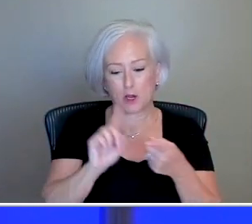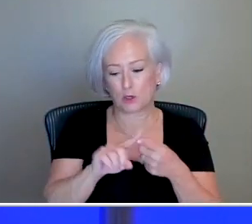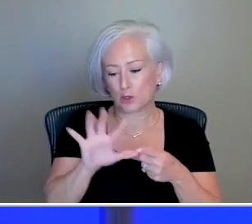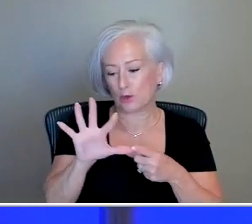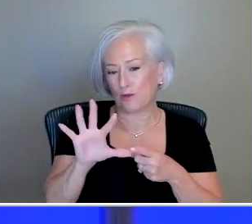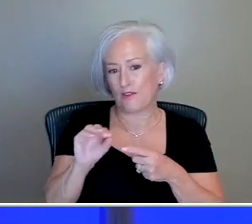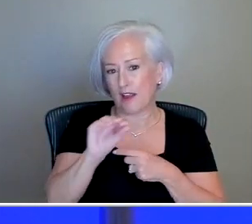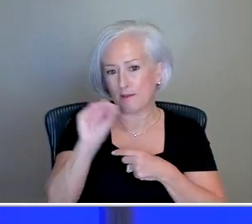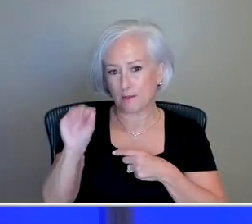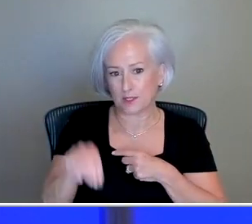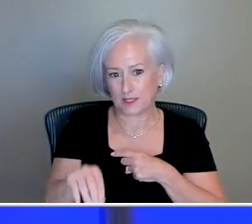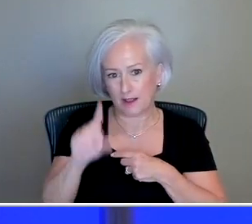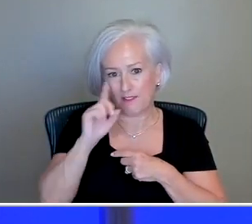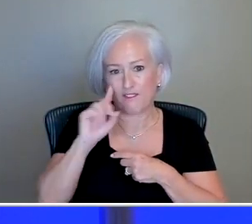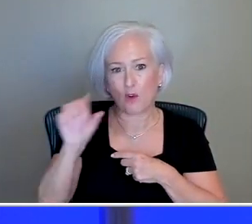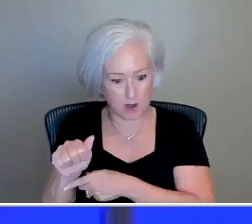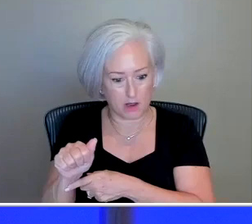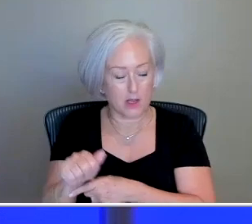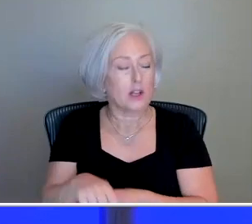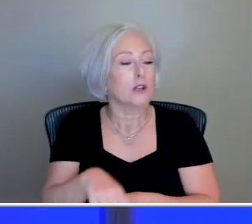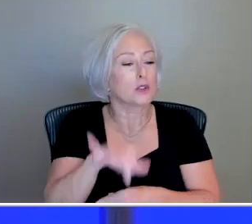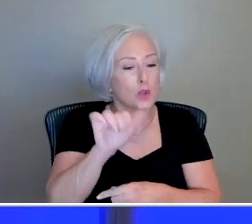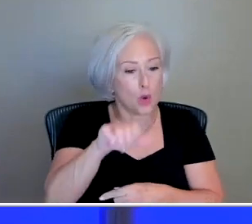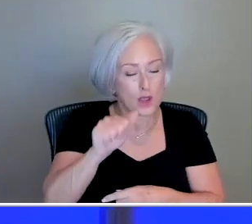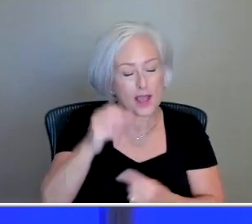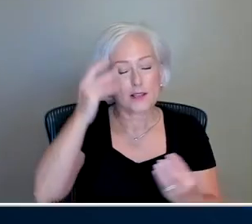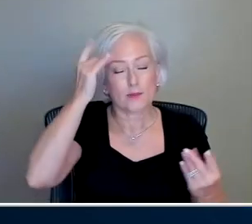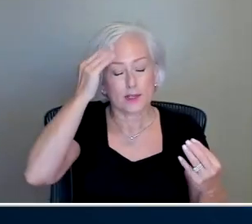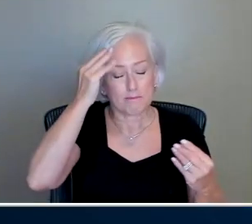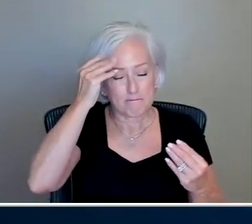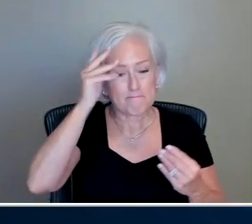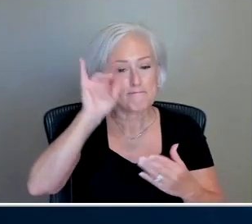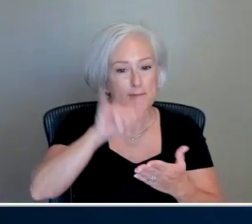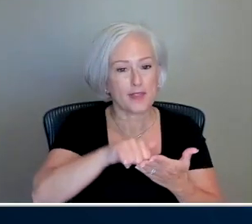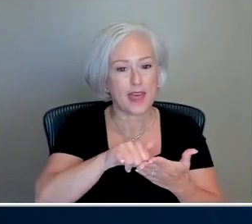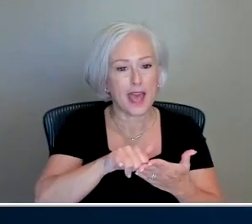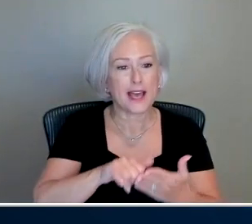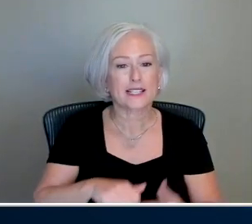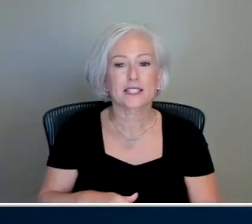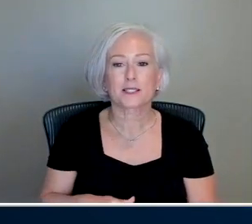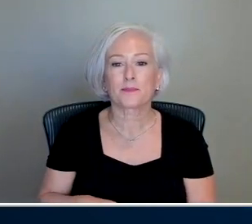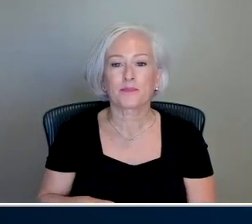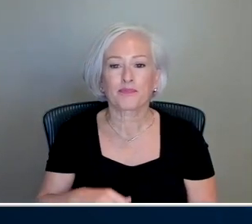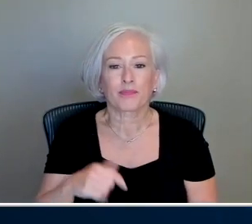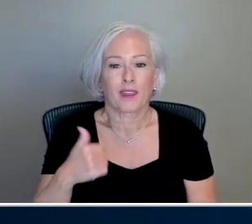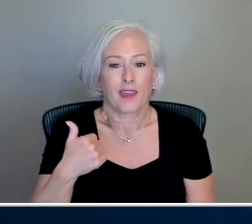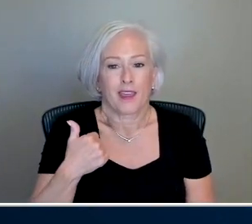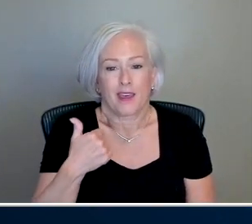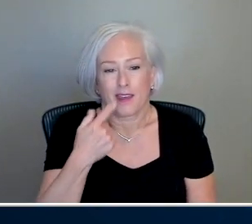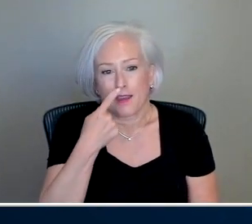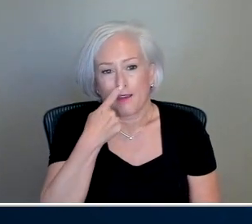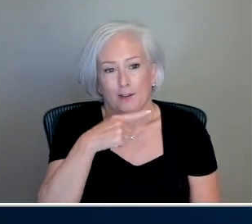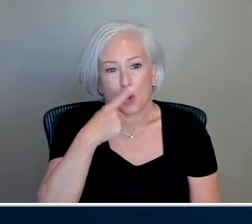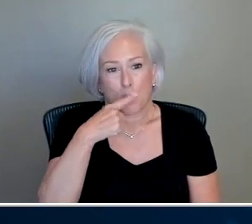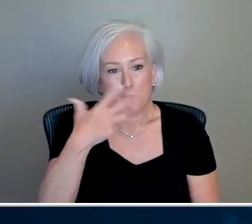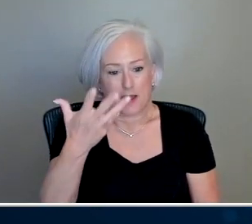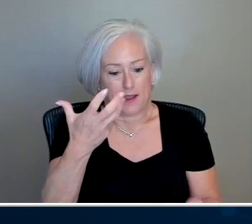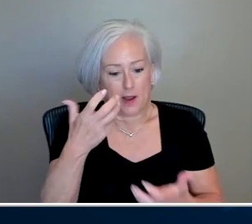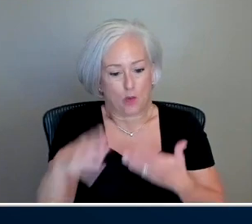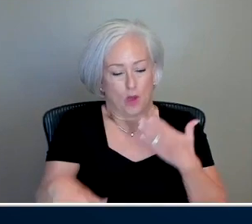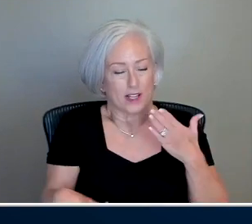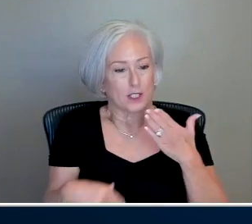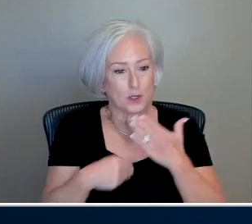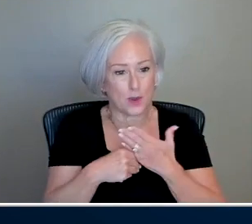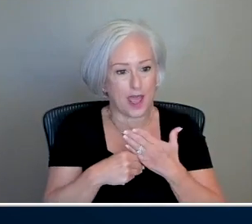yes, amputation was certainly on the table. Gary, what do you remember about it? Alexis, let me just add to that a little bit.